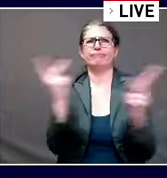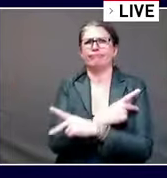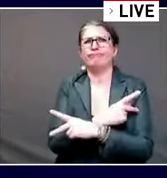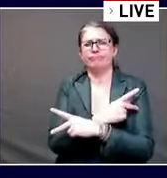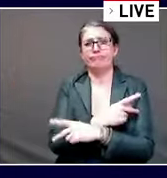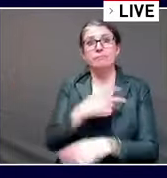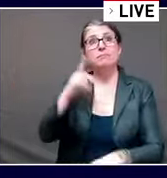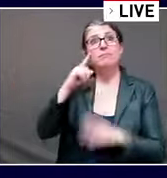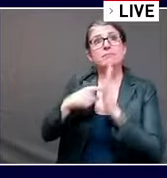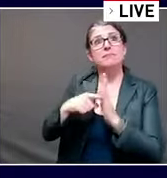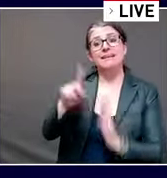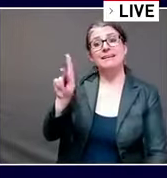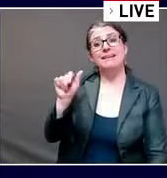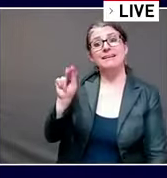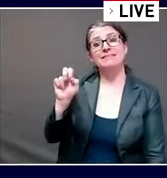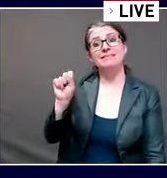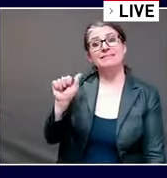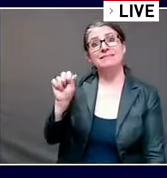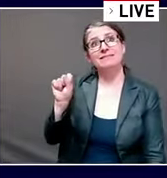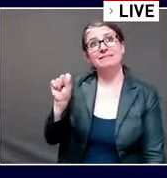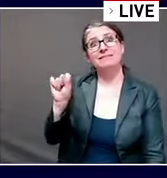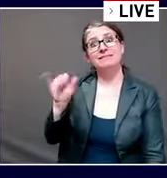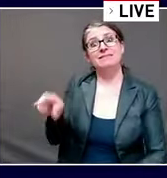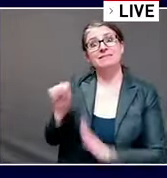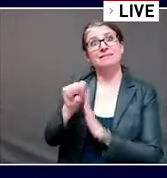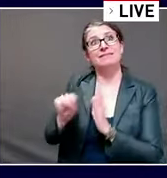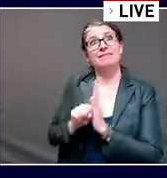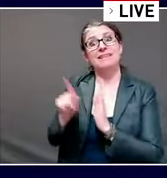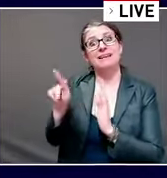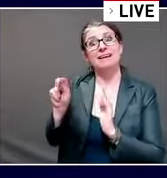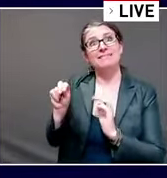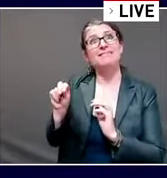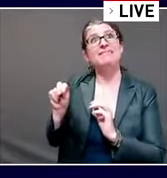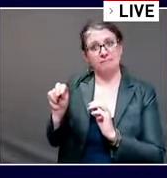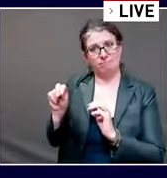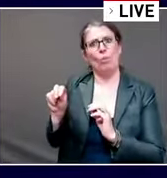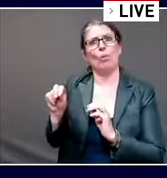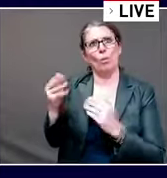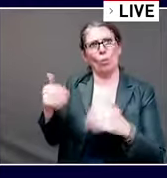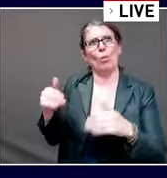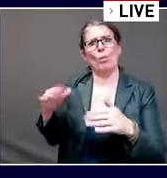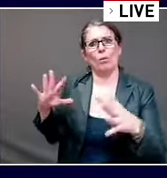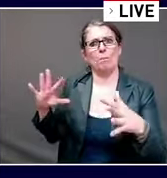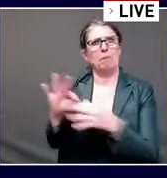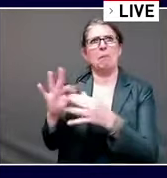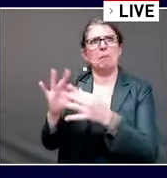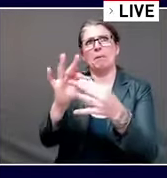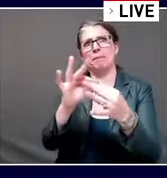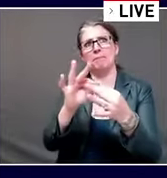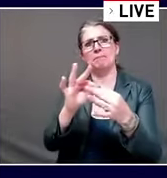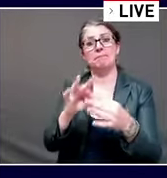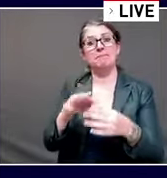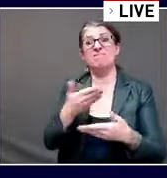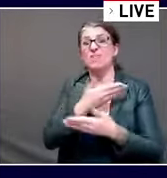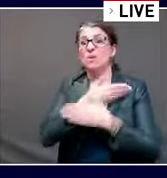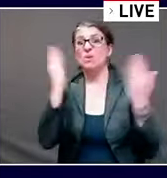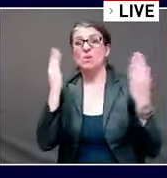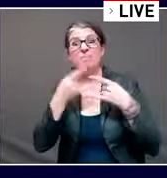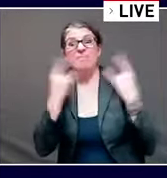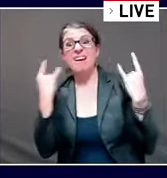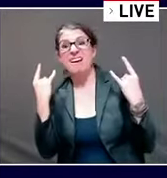level to the overall number of cases in the community. And those two things, individual levels of transmission plus community levels